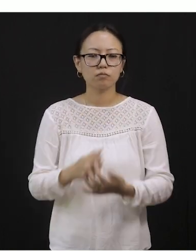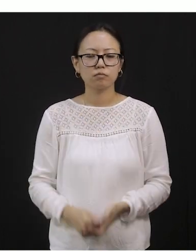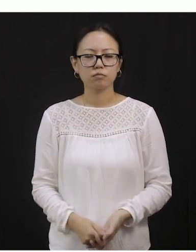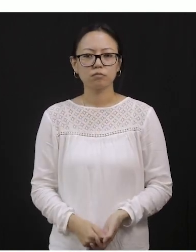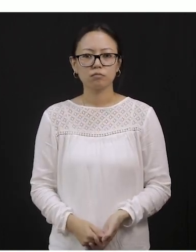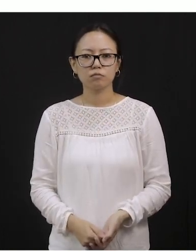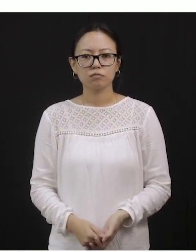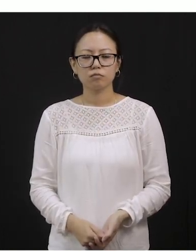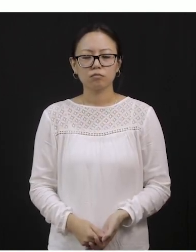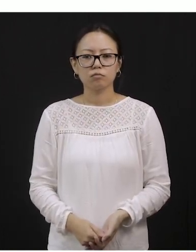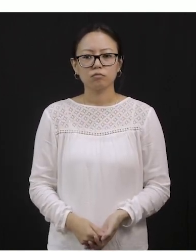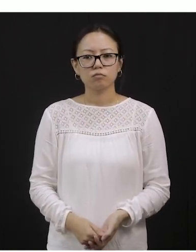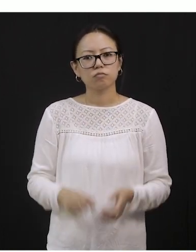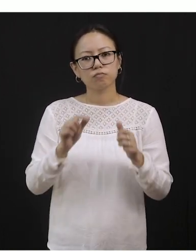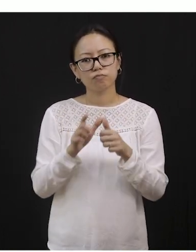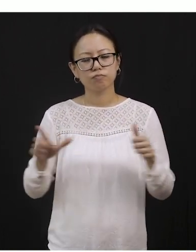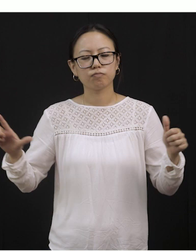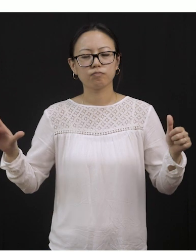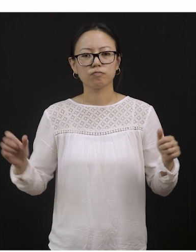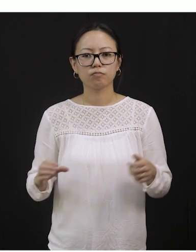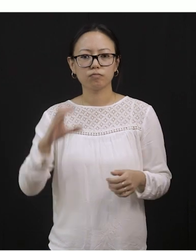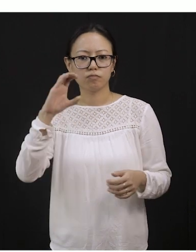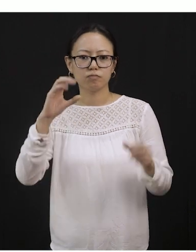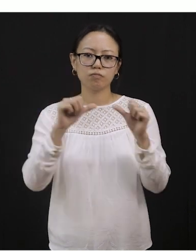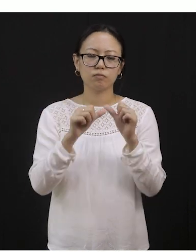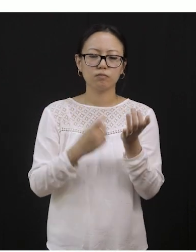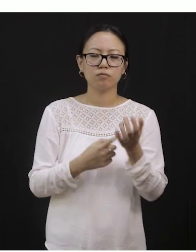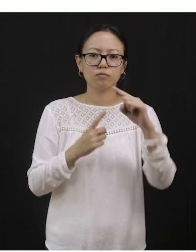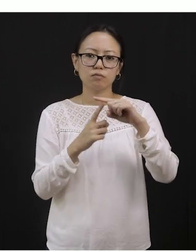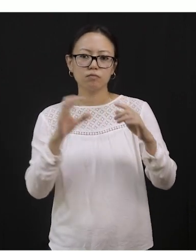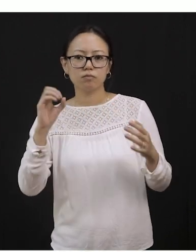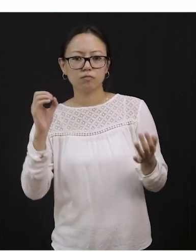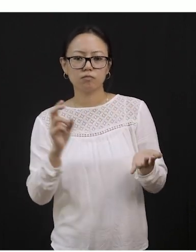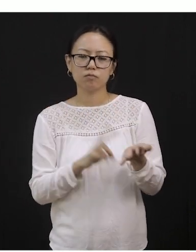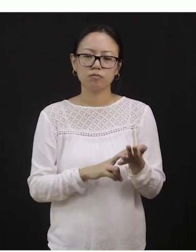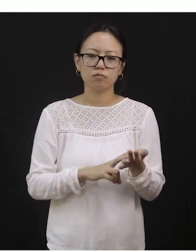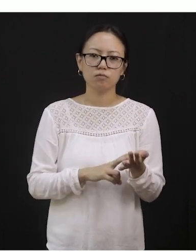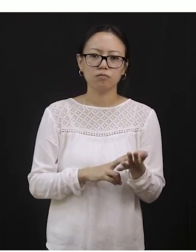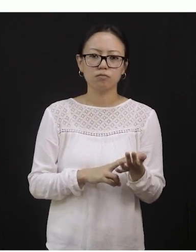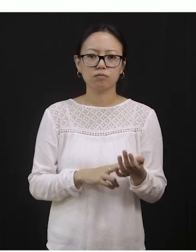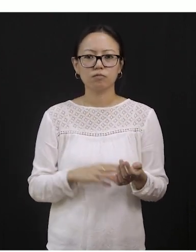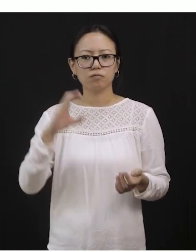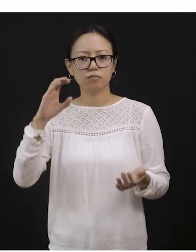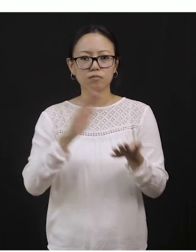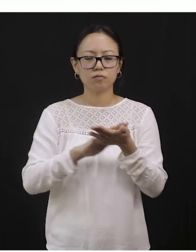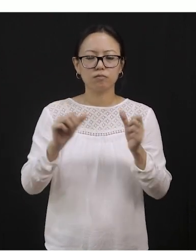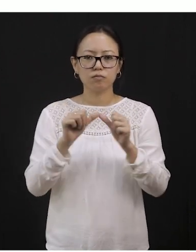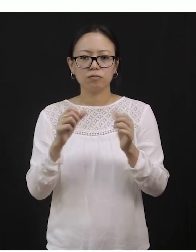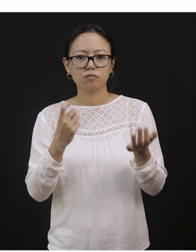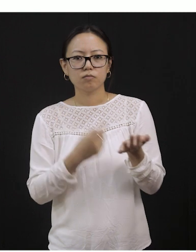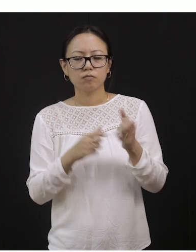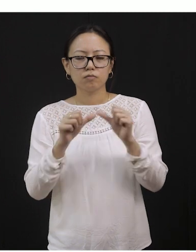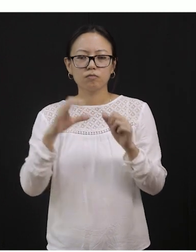all about the cartoon characters. All right. So now I have a small classwork for which we will be